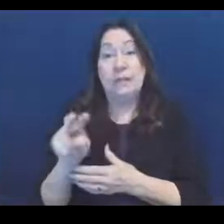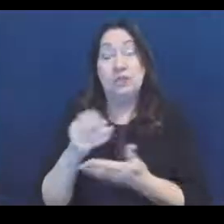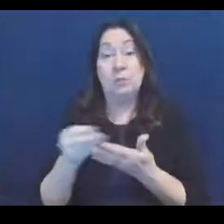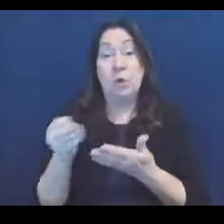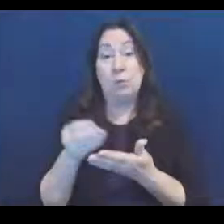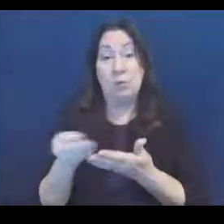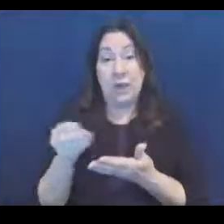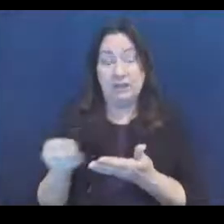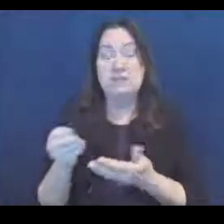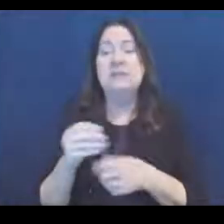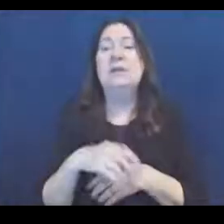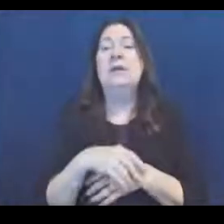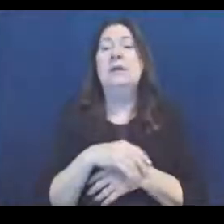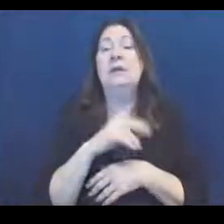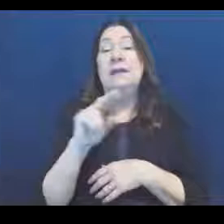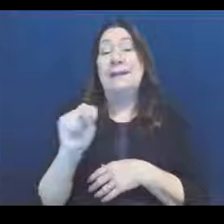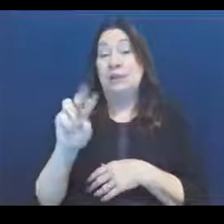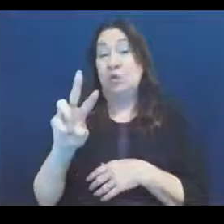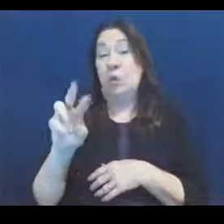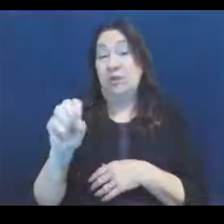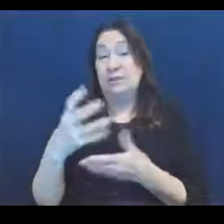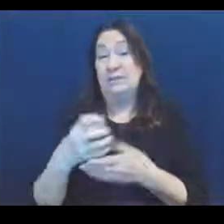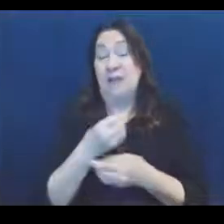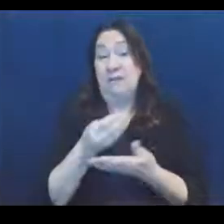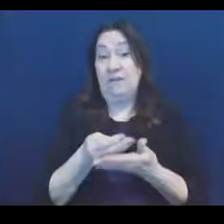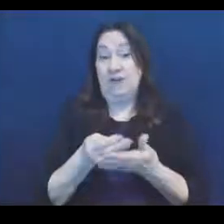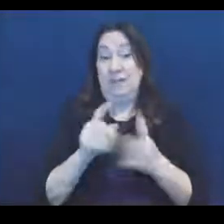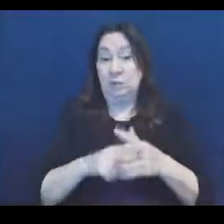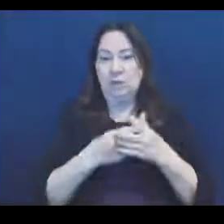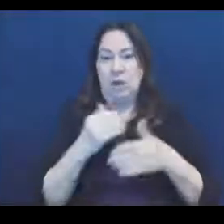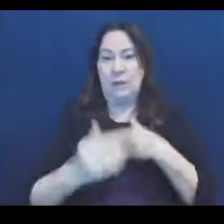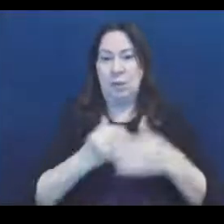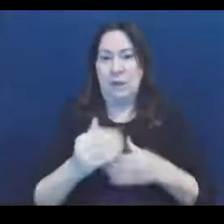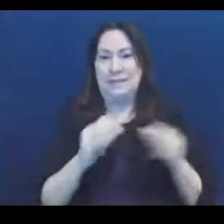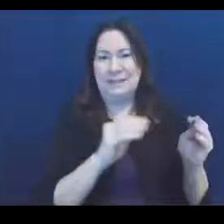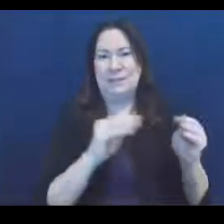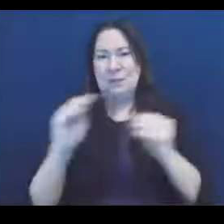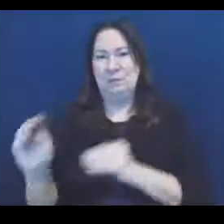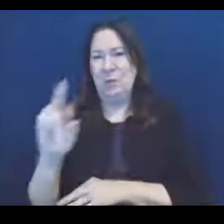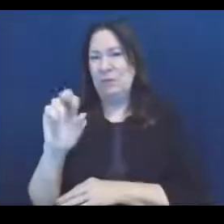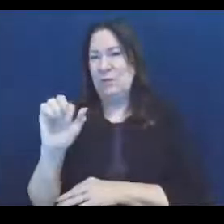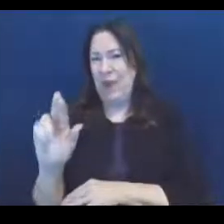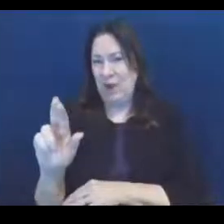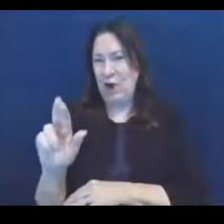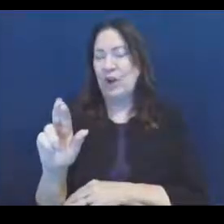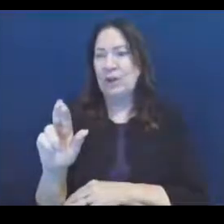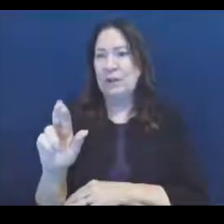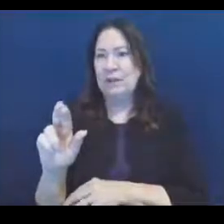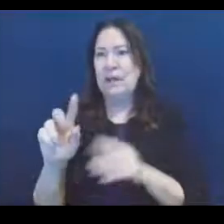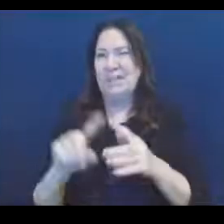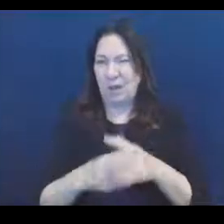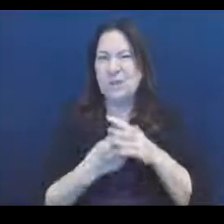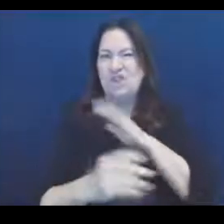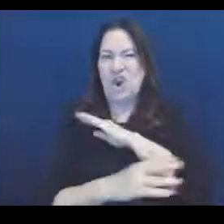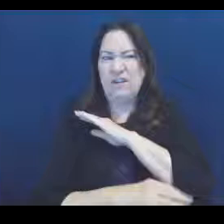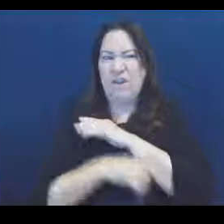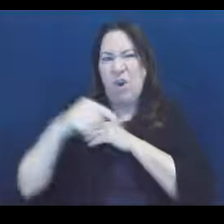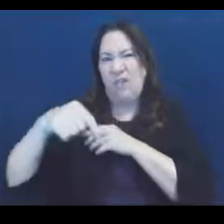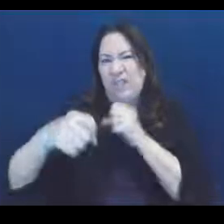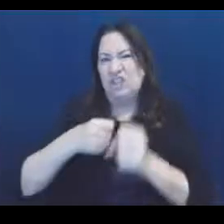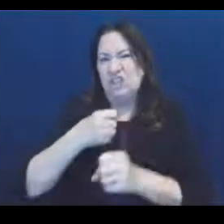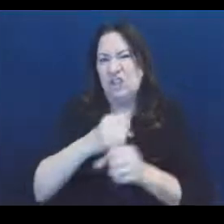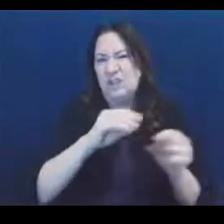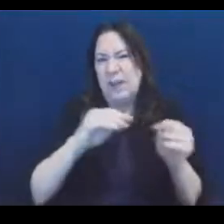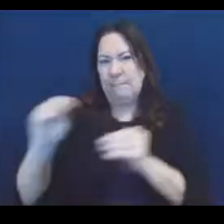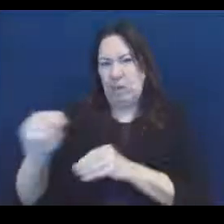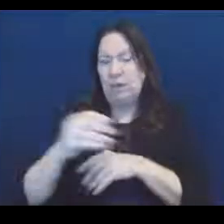the National Weather Service has received funding to start the process to relocate our radar, which is set to begin in the fall of this year. So this